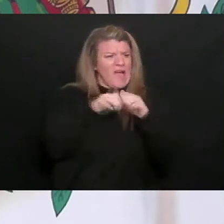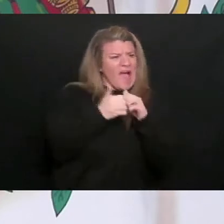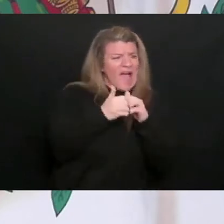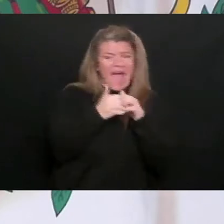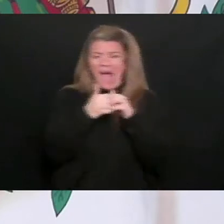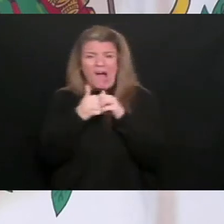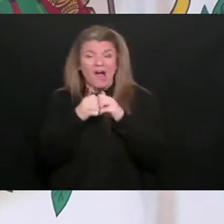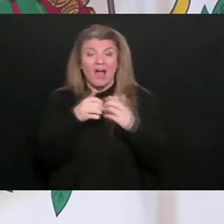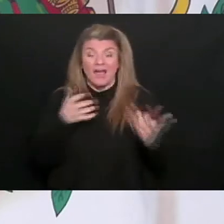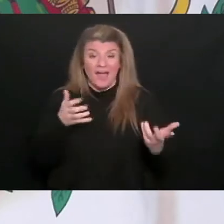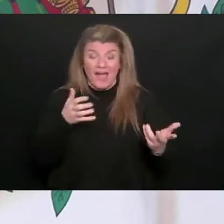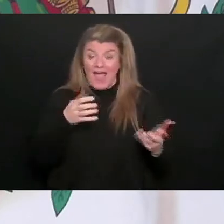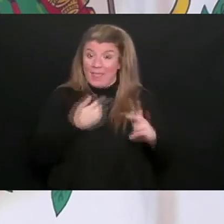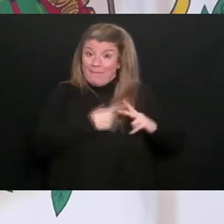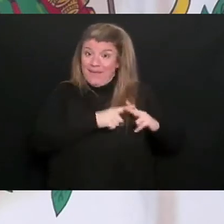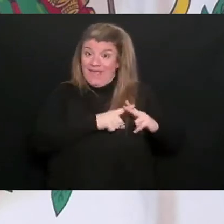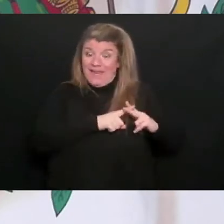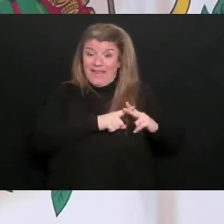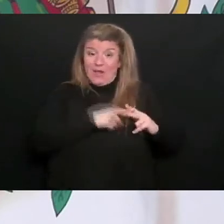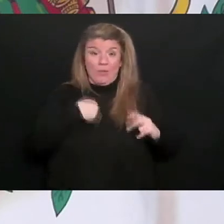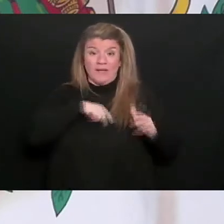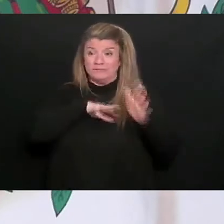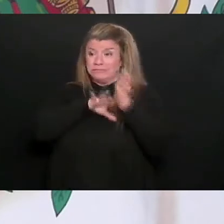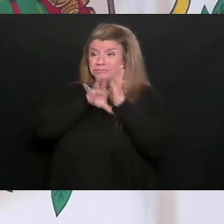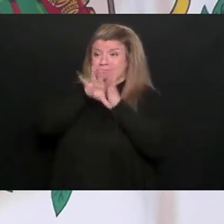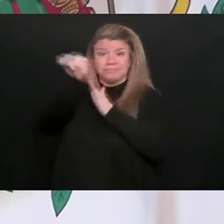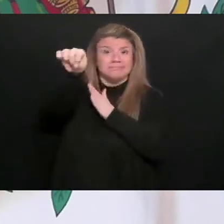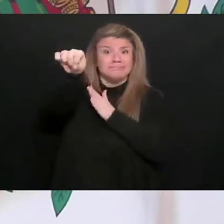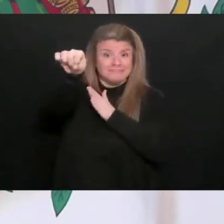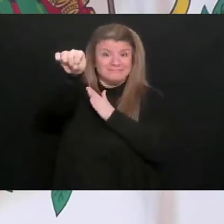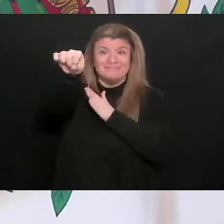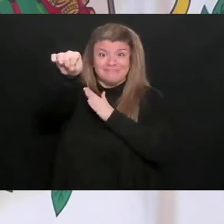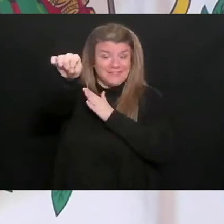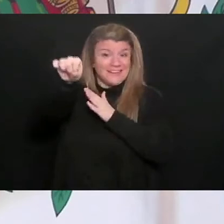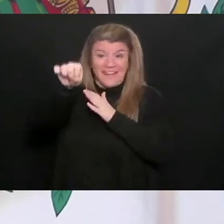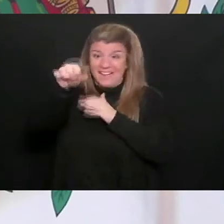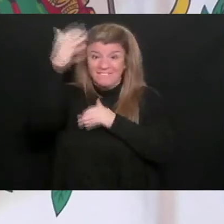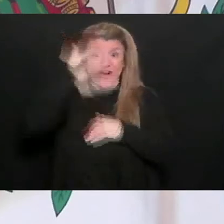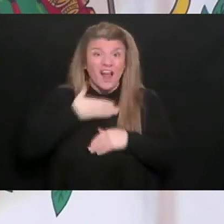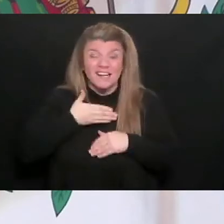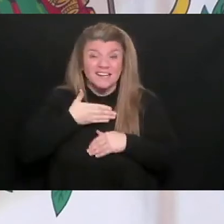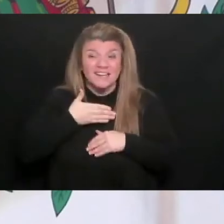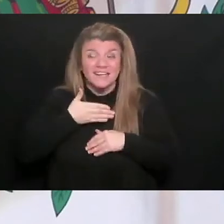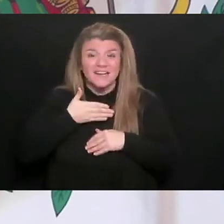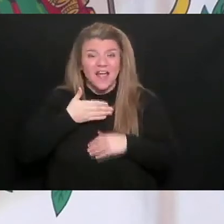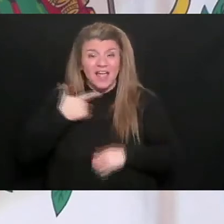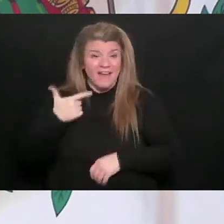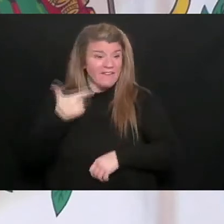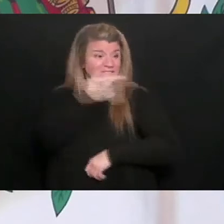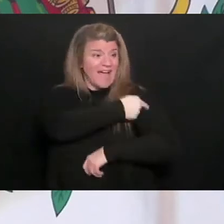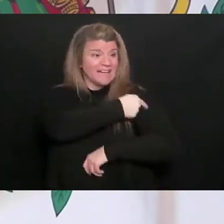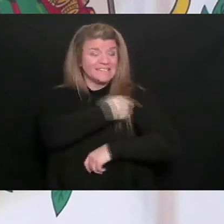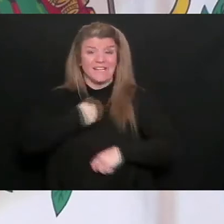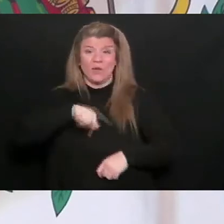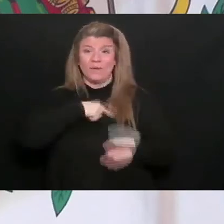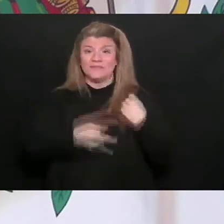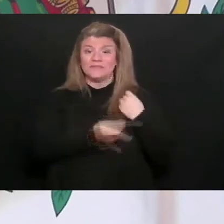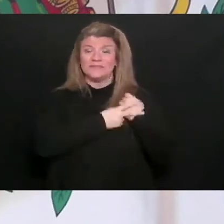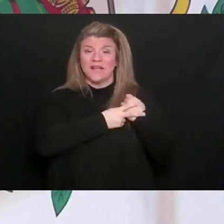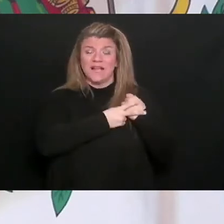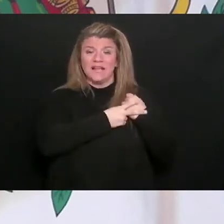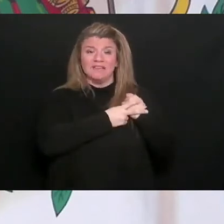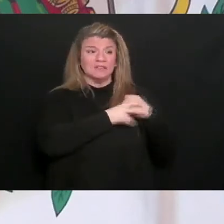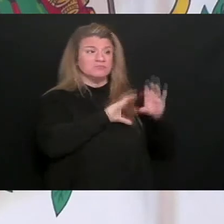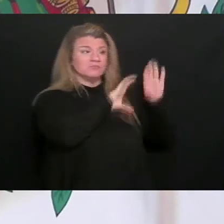out in front, did we not? We absolutely didn't put the vaccines on a warehouse shelf and try